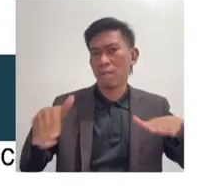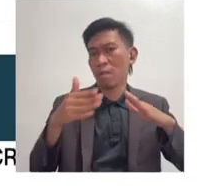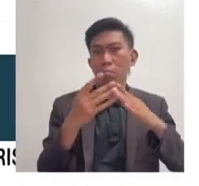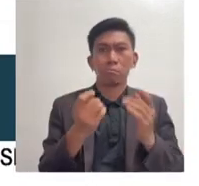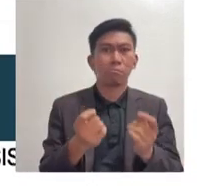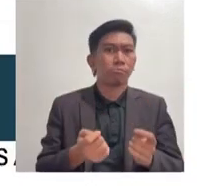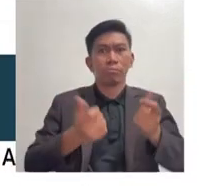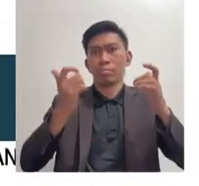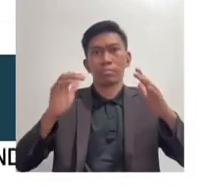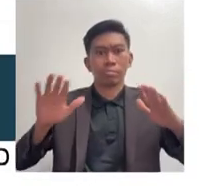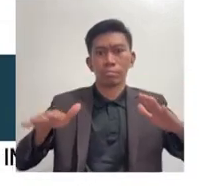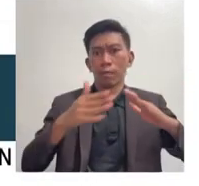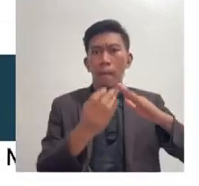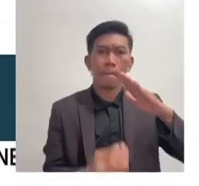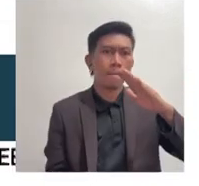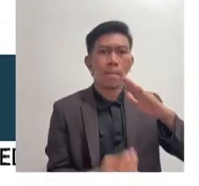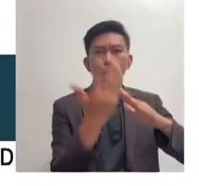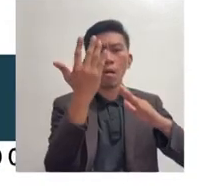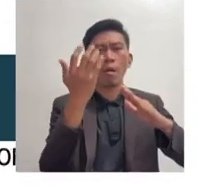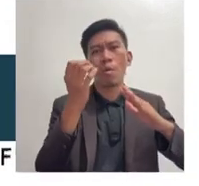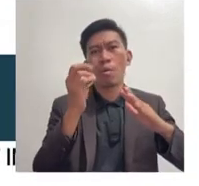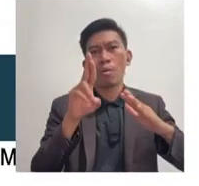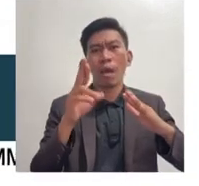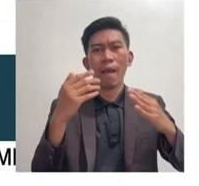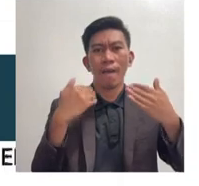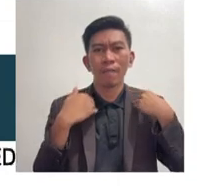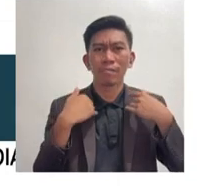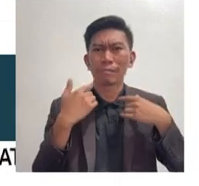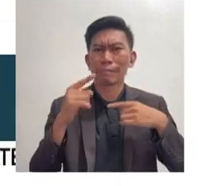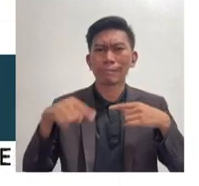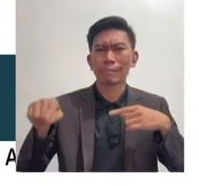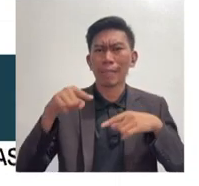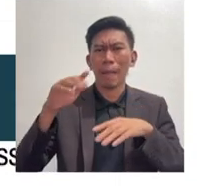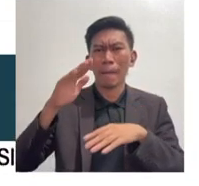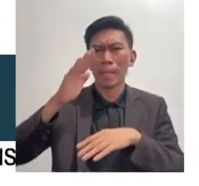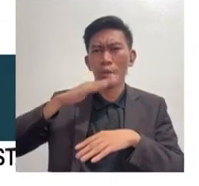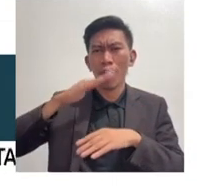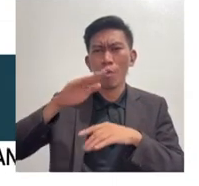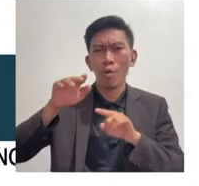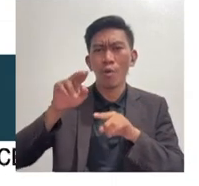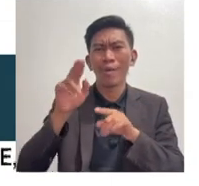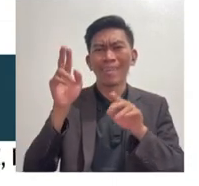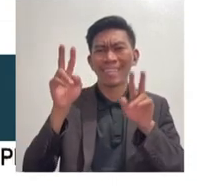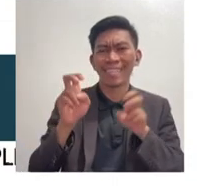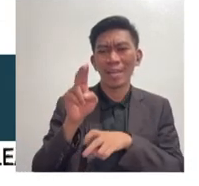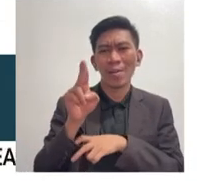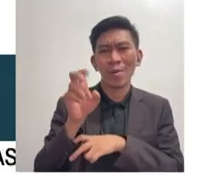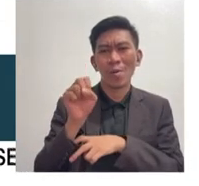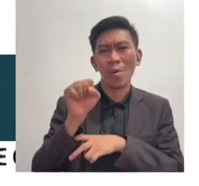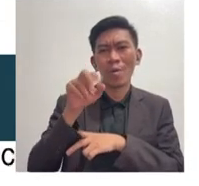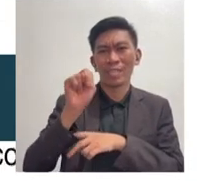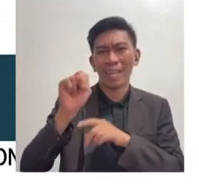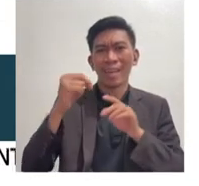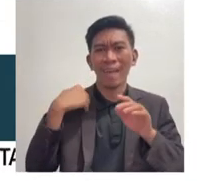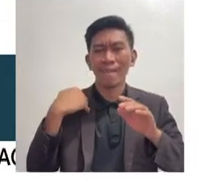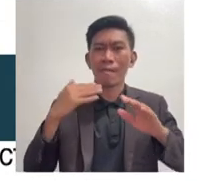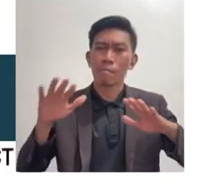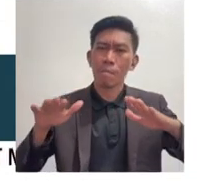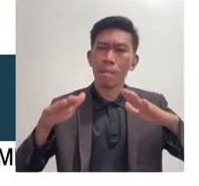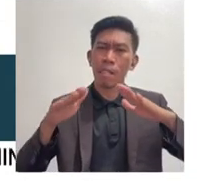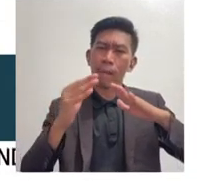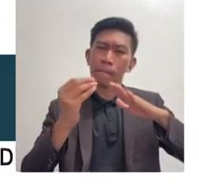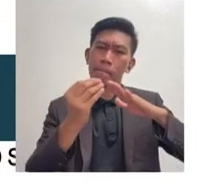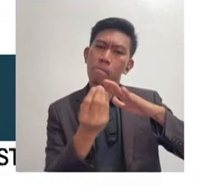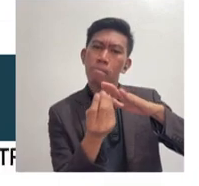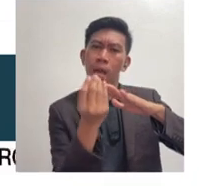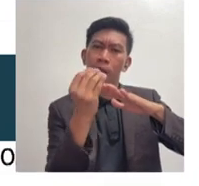have pyroclastic density currents, or what the Bicolanos call uson, right, rushing down the slopes, and this